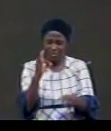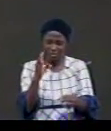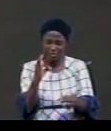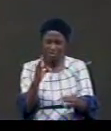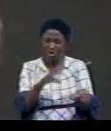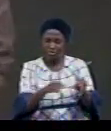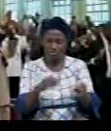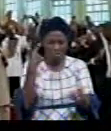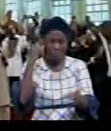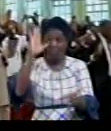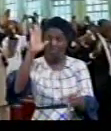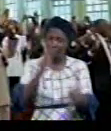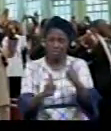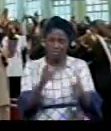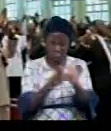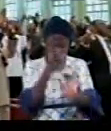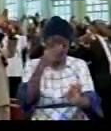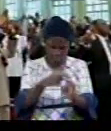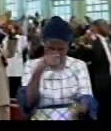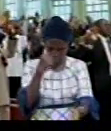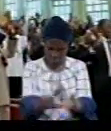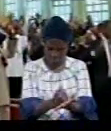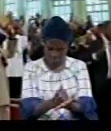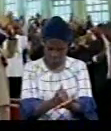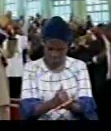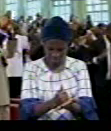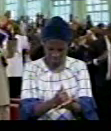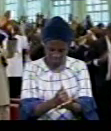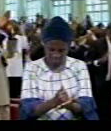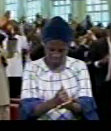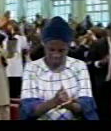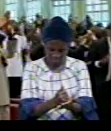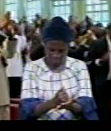people in Jesus' name.